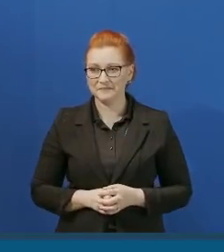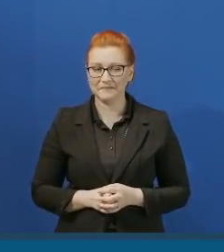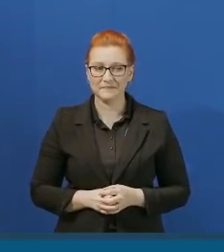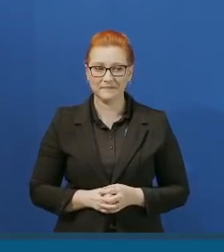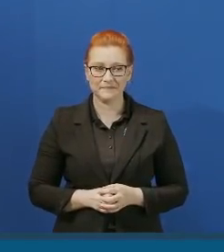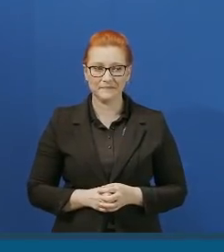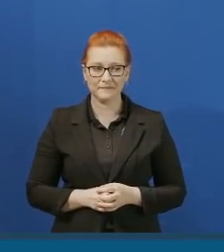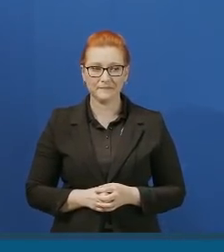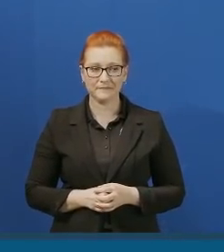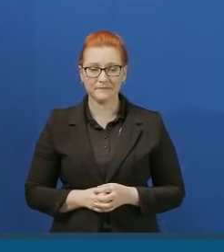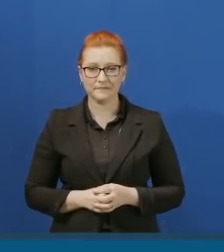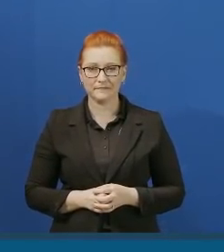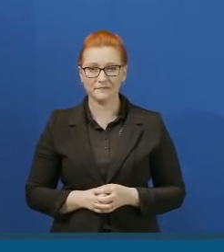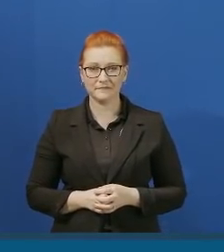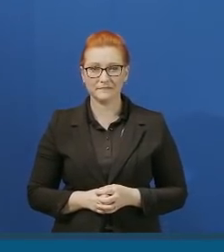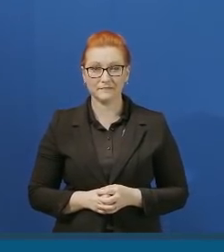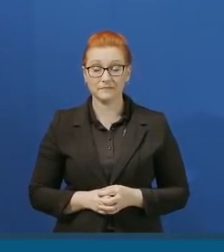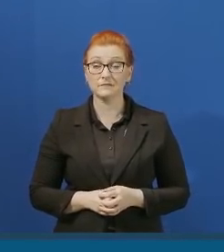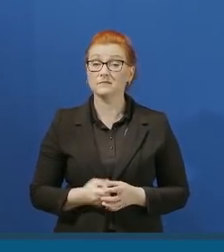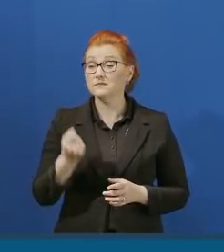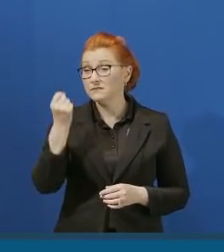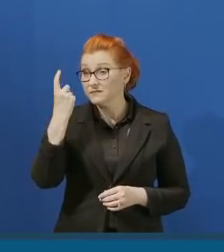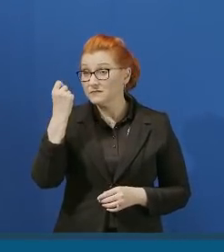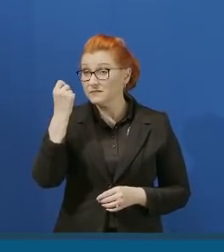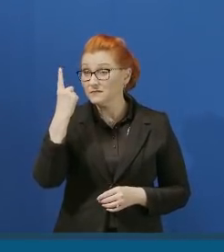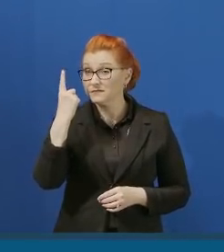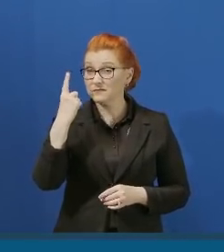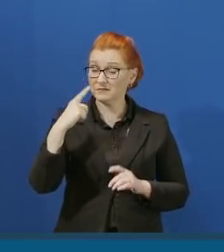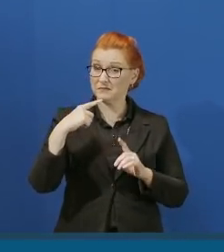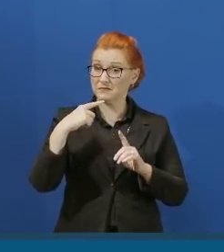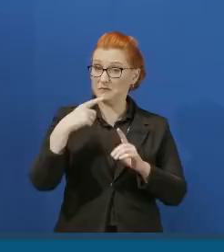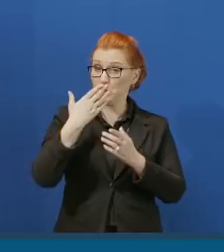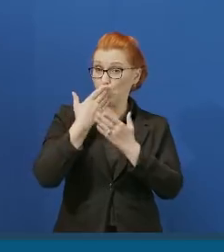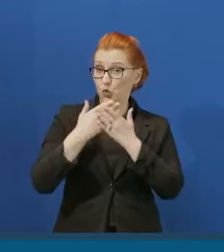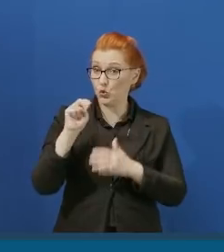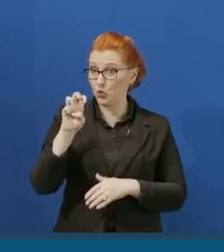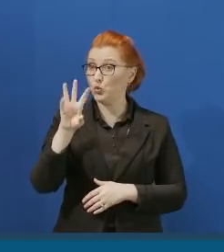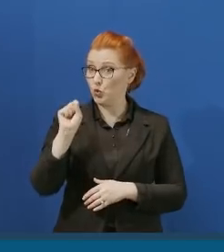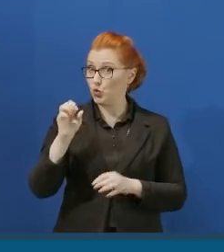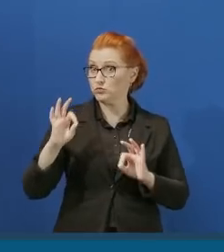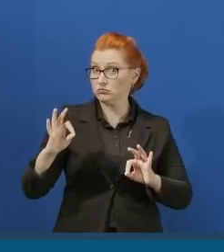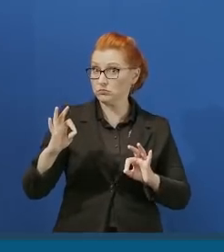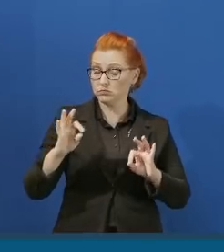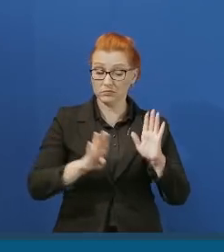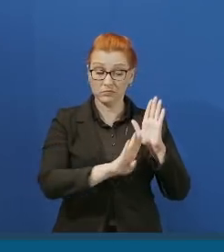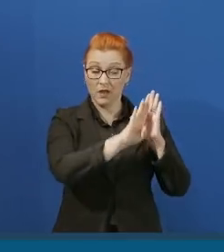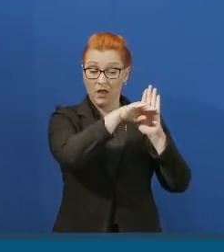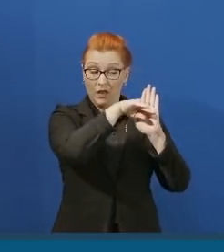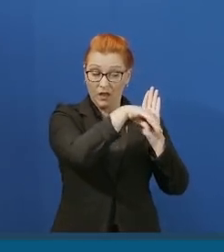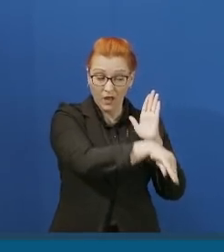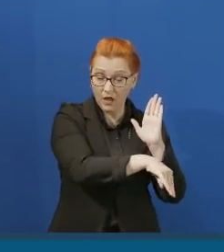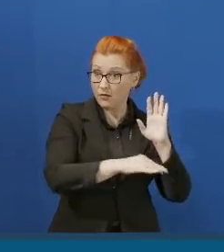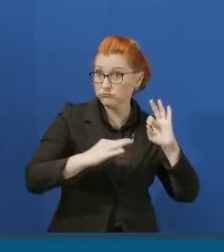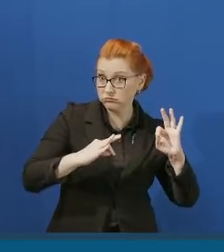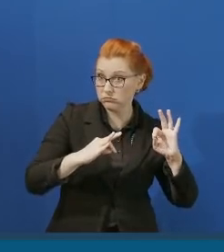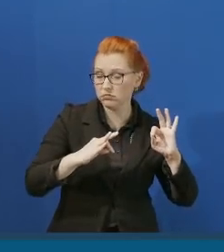Even with that good trend, this isn't just about numbers or trends or pie